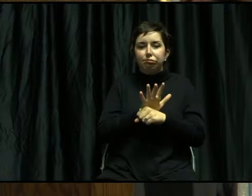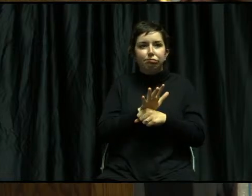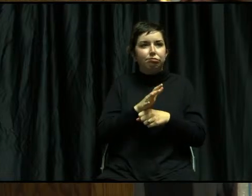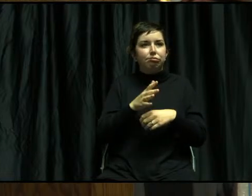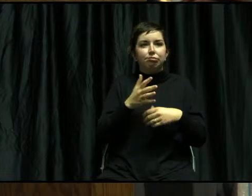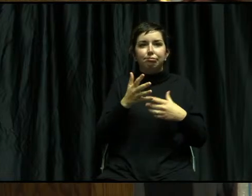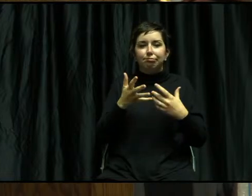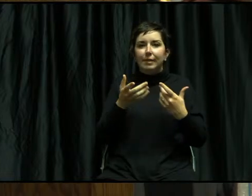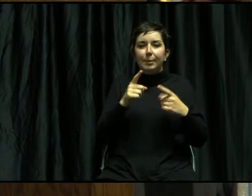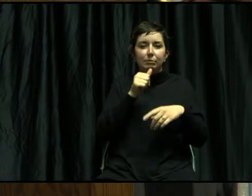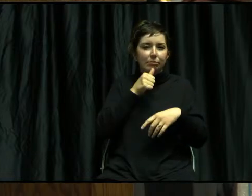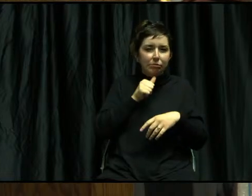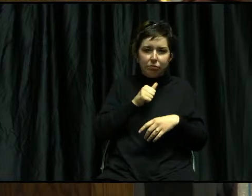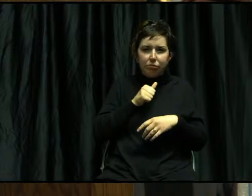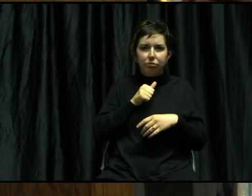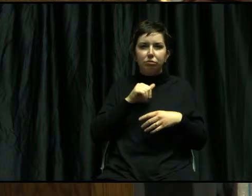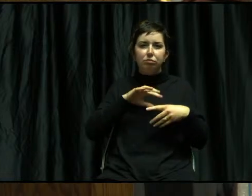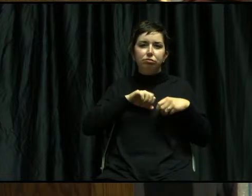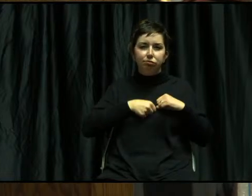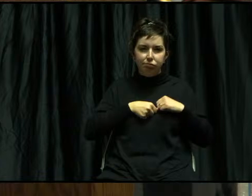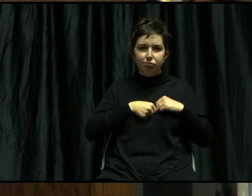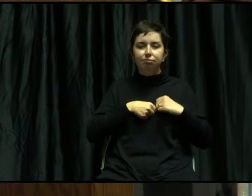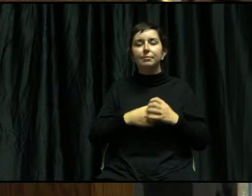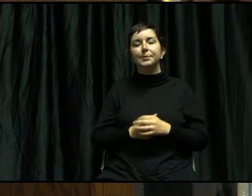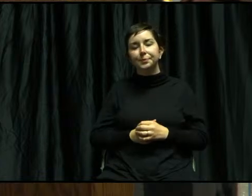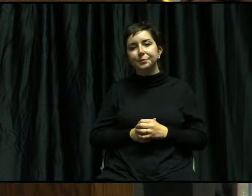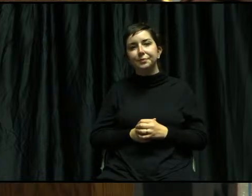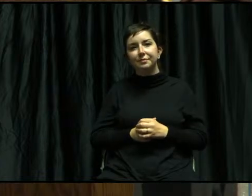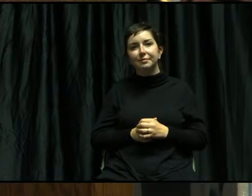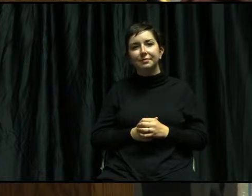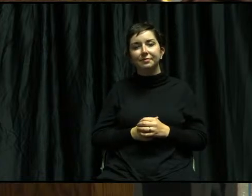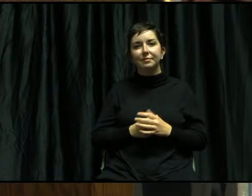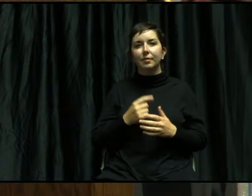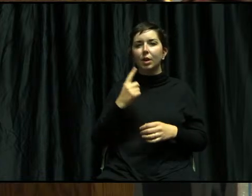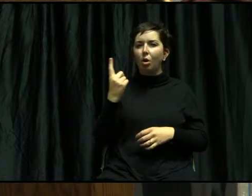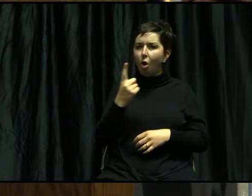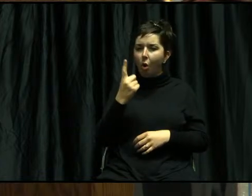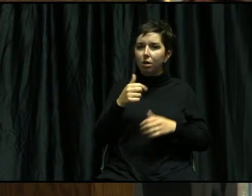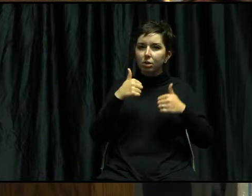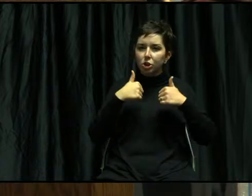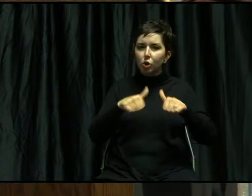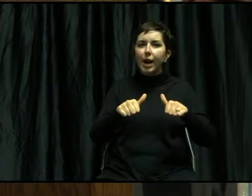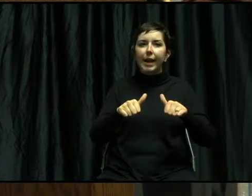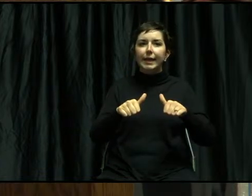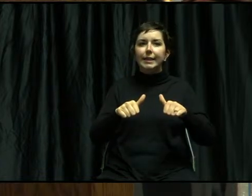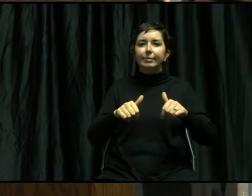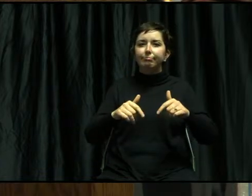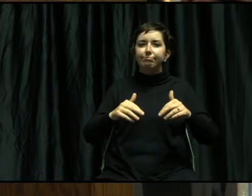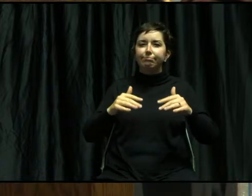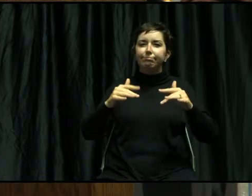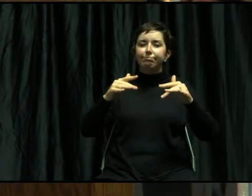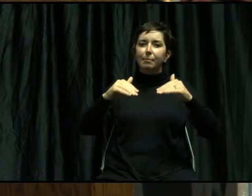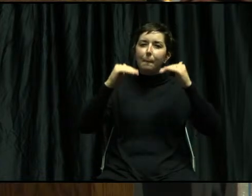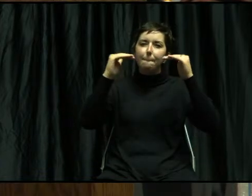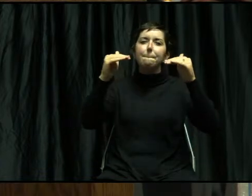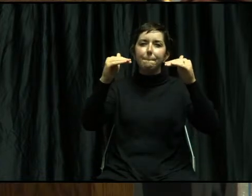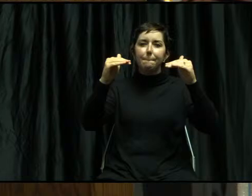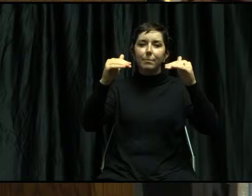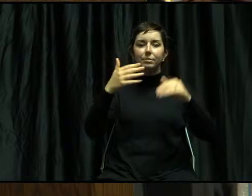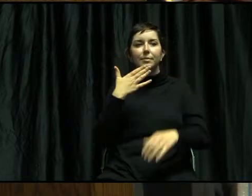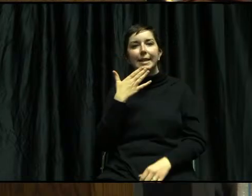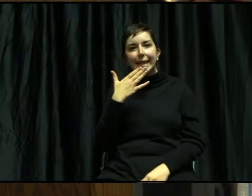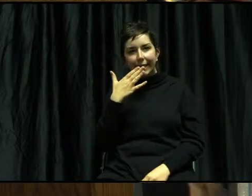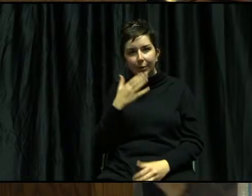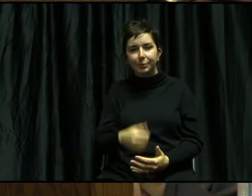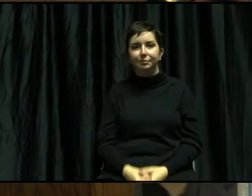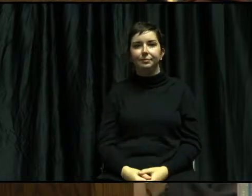hardship, and grief, always striving to move ever upward. Thank you.